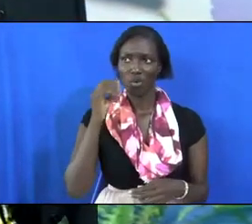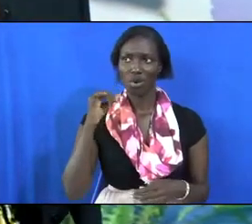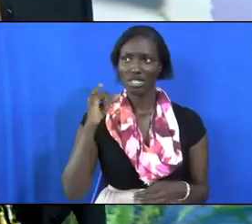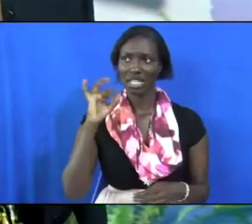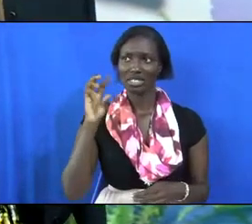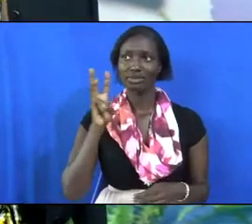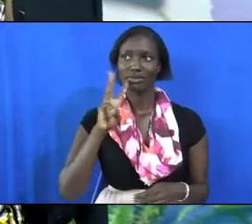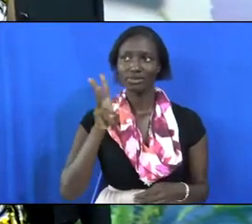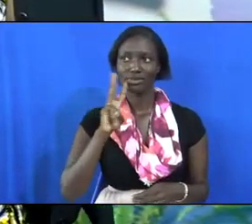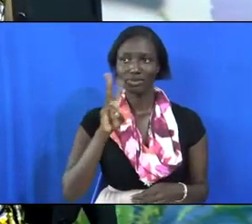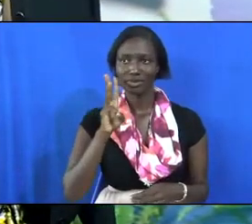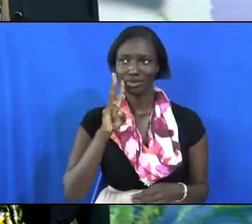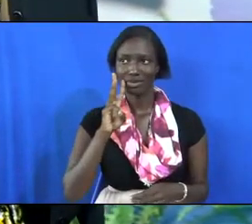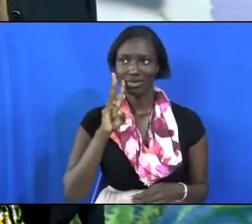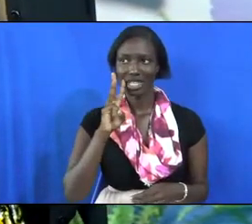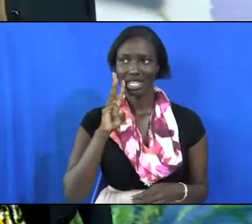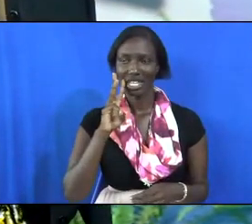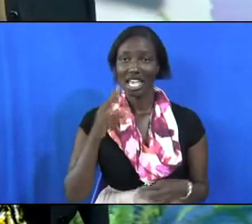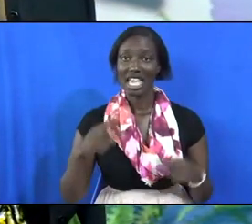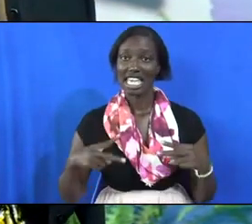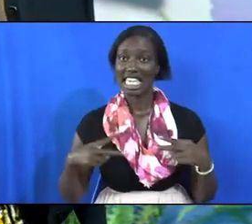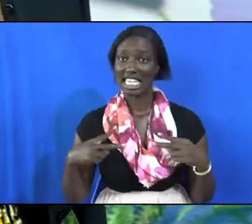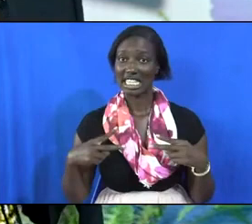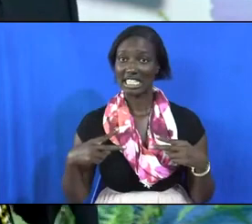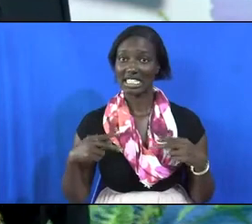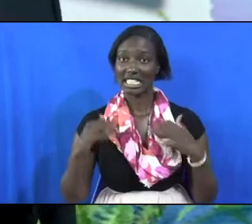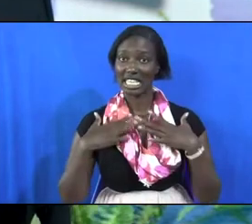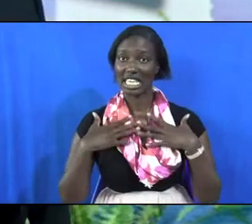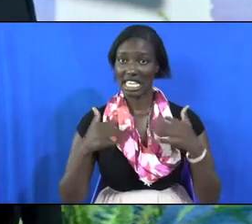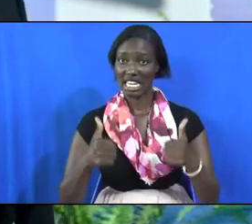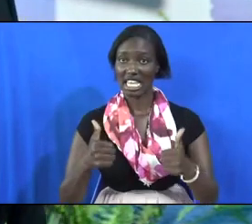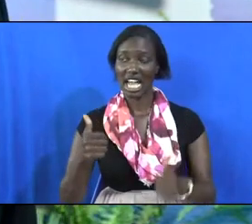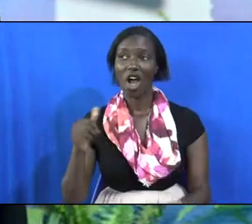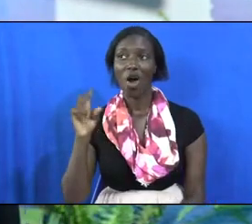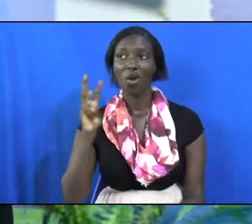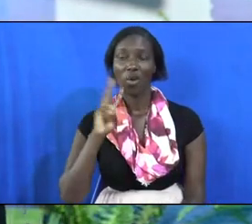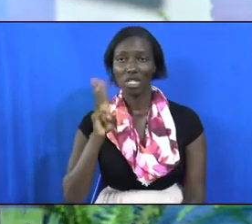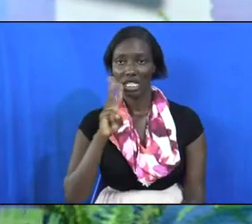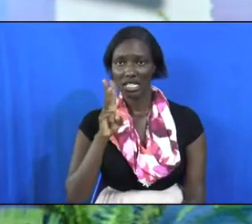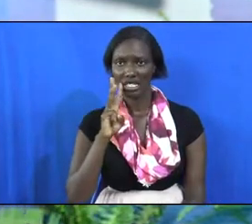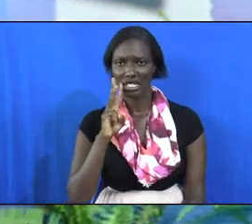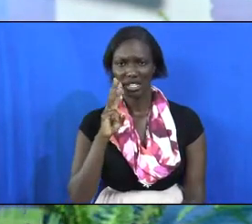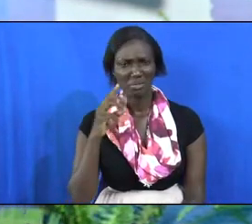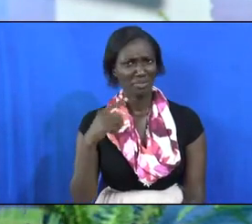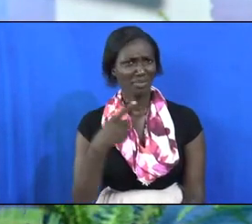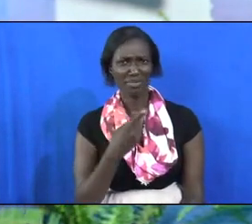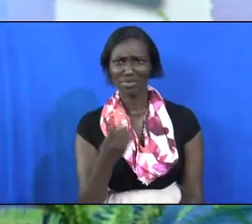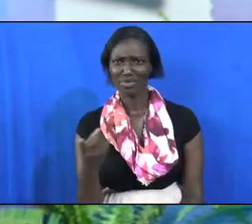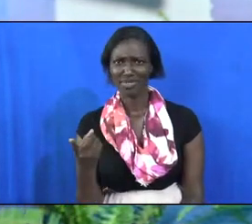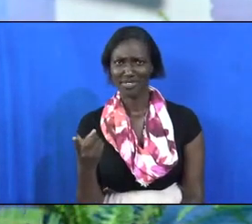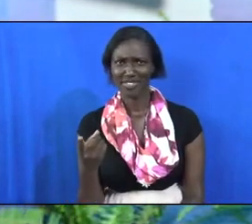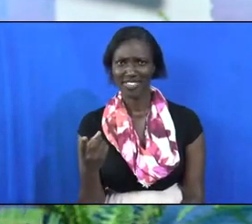you think about healing waters? I don't know about you, but